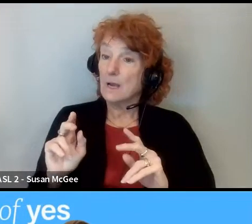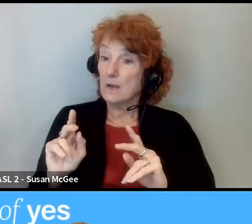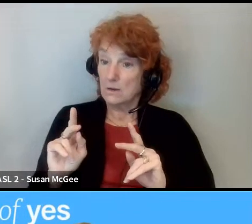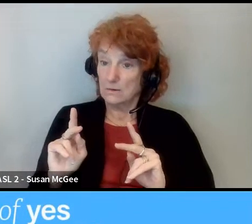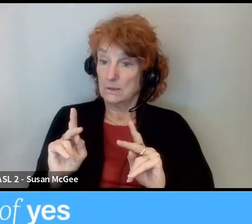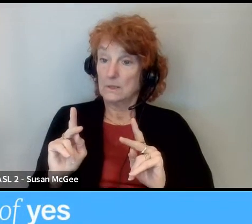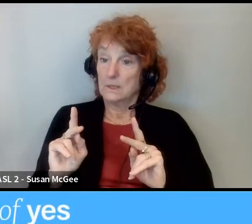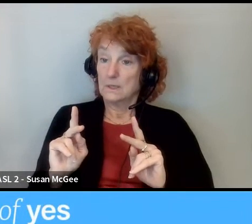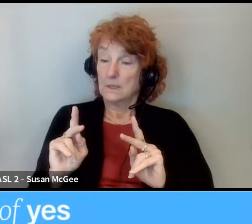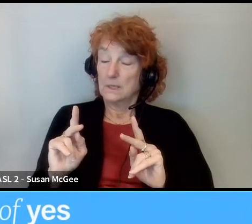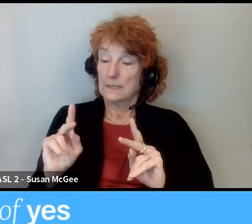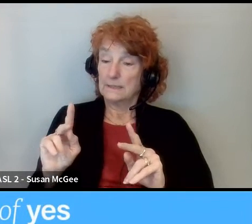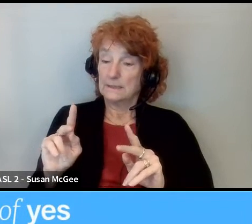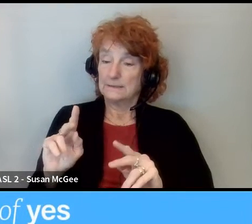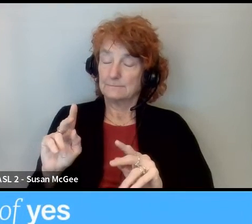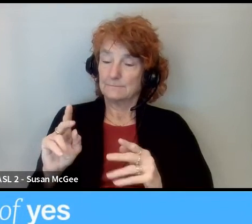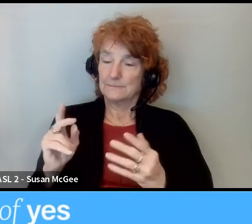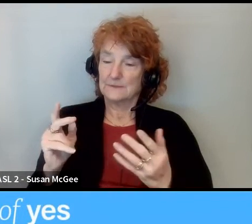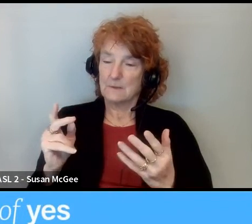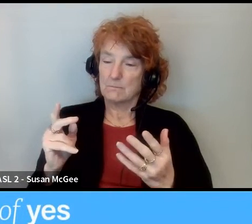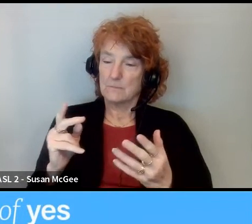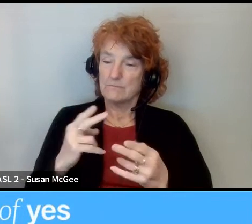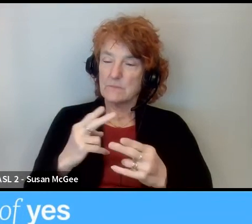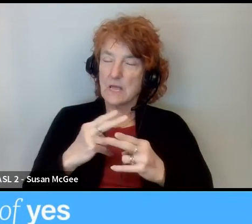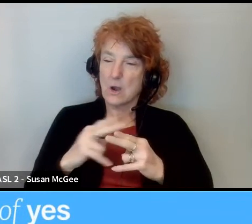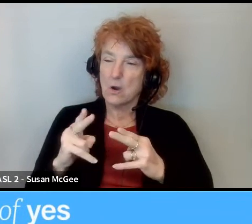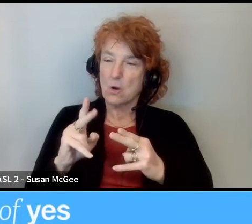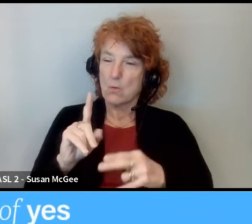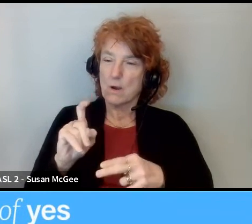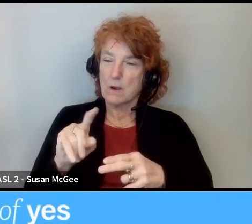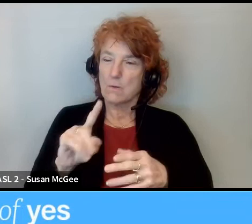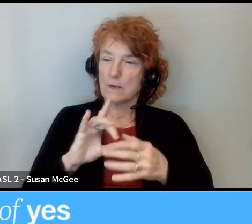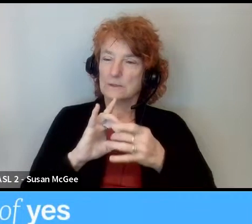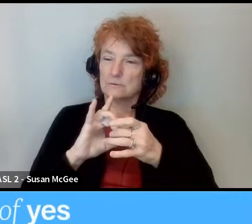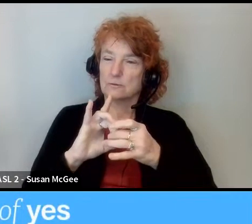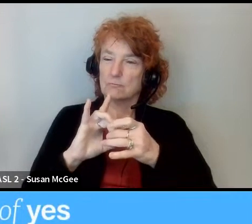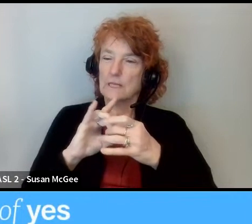just switching over, just a quick question on process.